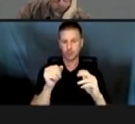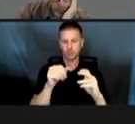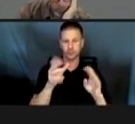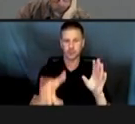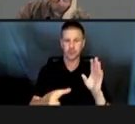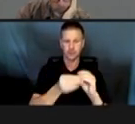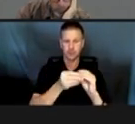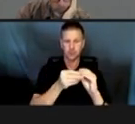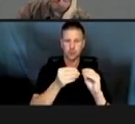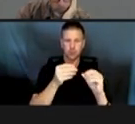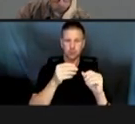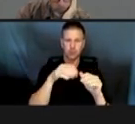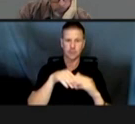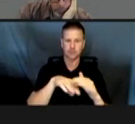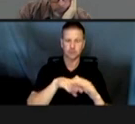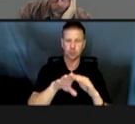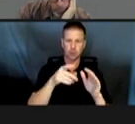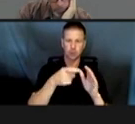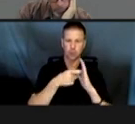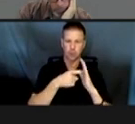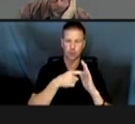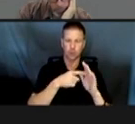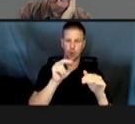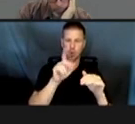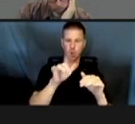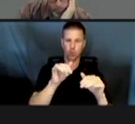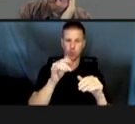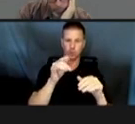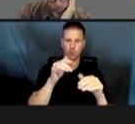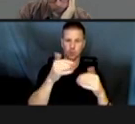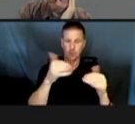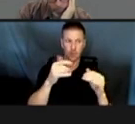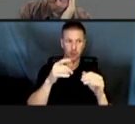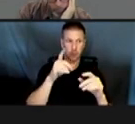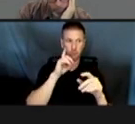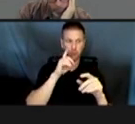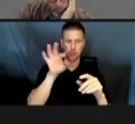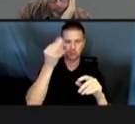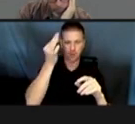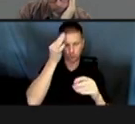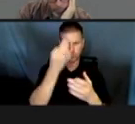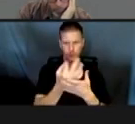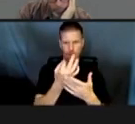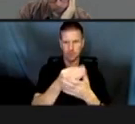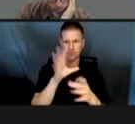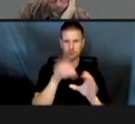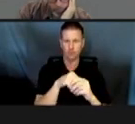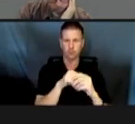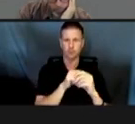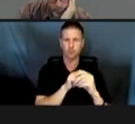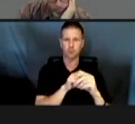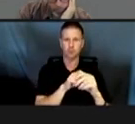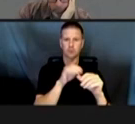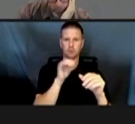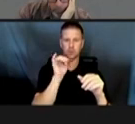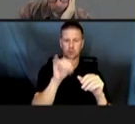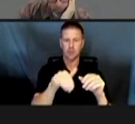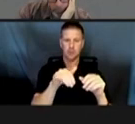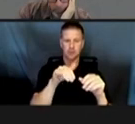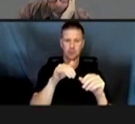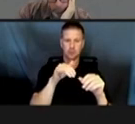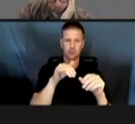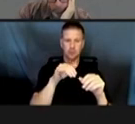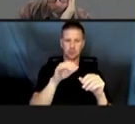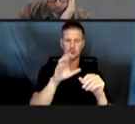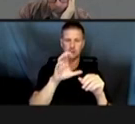additional accessibility requirements only come into play when federal funding is involved. So that's the context. And to